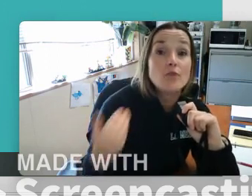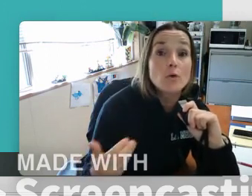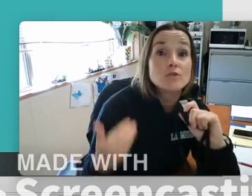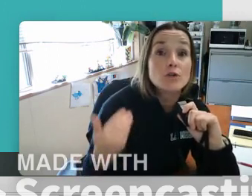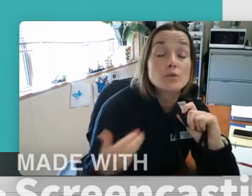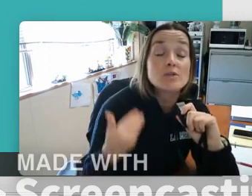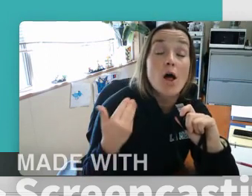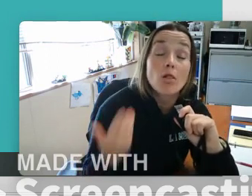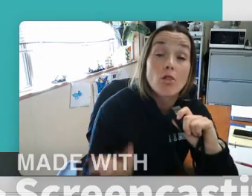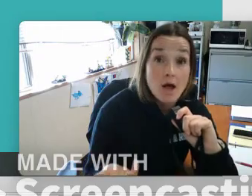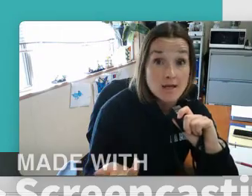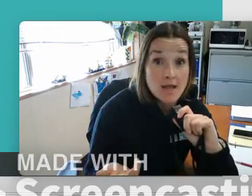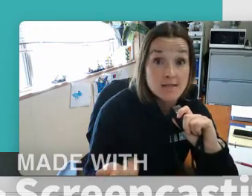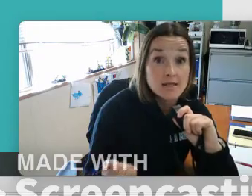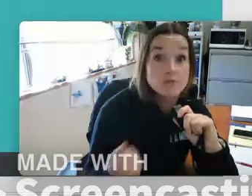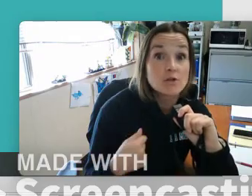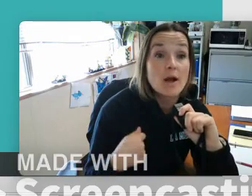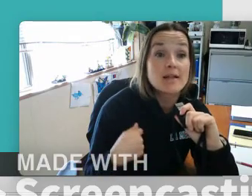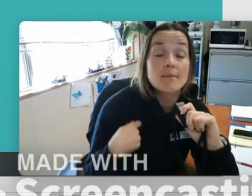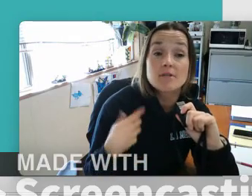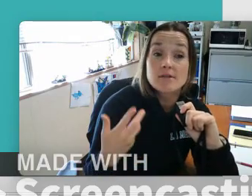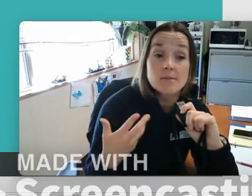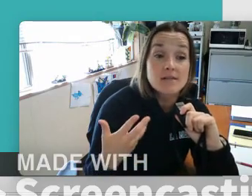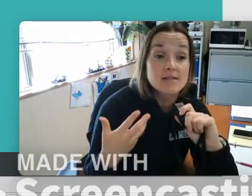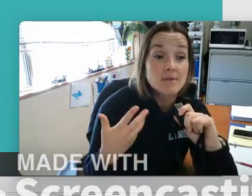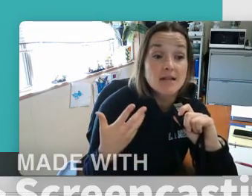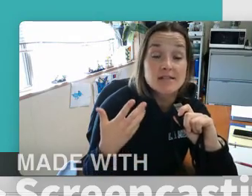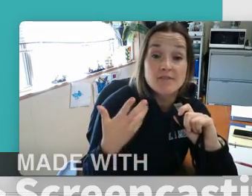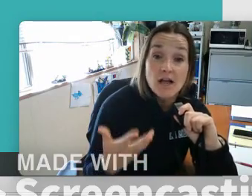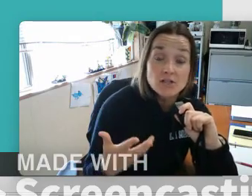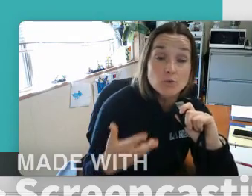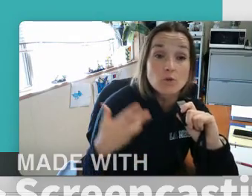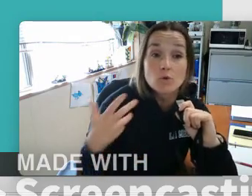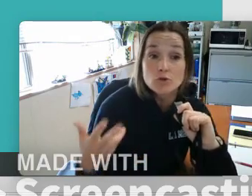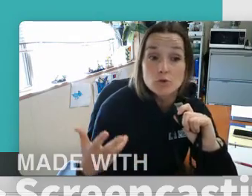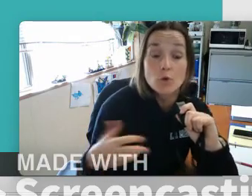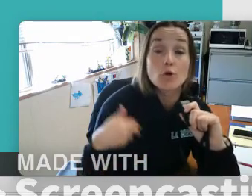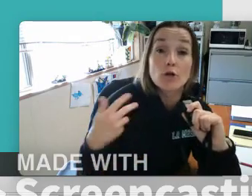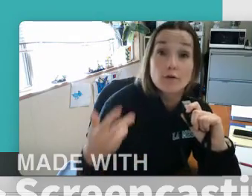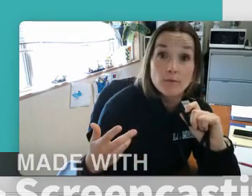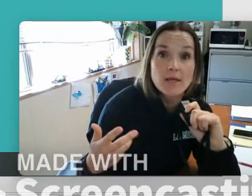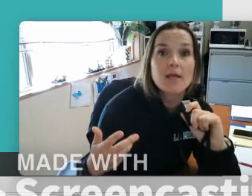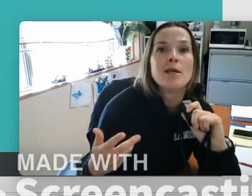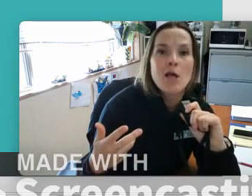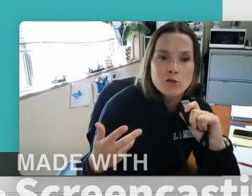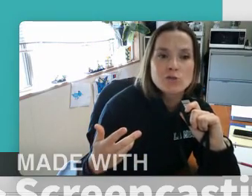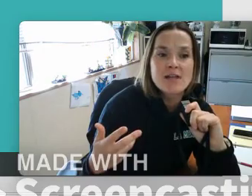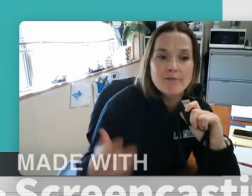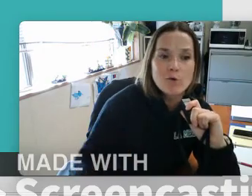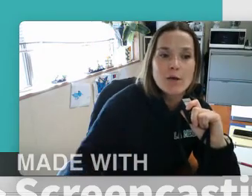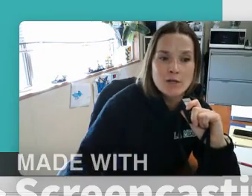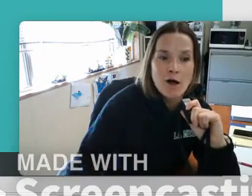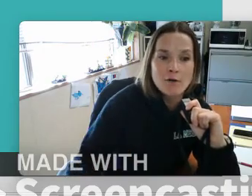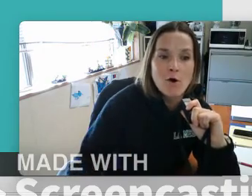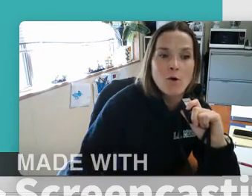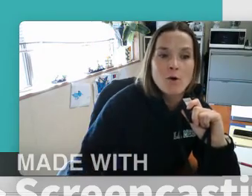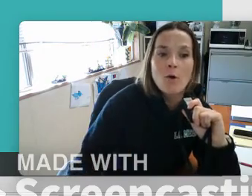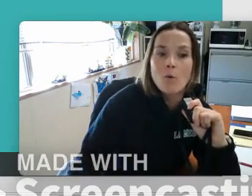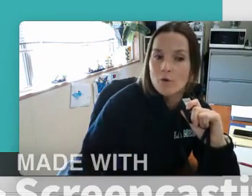And those are used a lot in ASL. So anytime you're telling somebody something that is factual or true or you're confirming it, you'll just have a quick